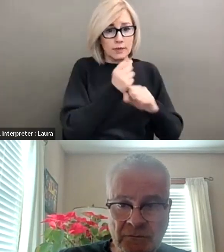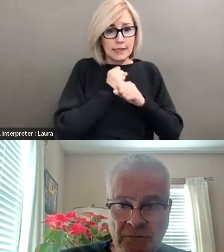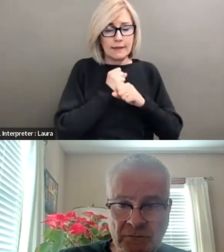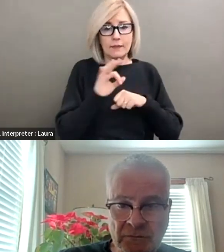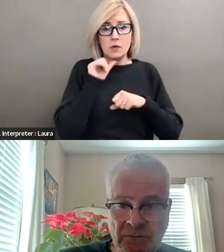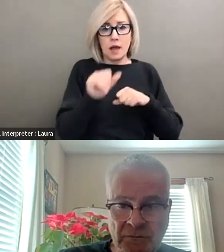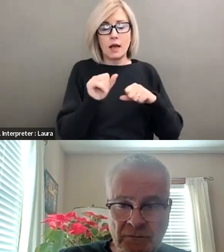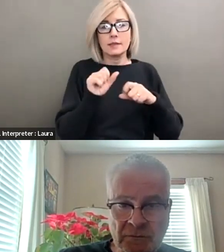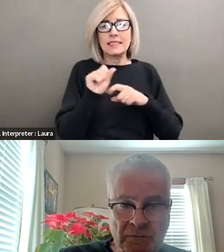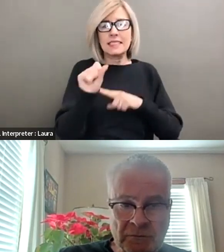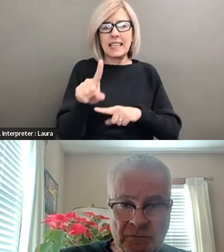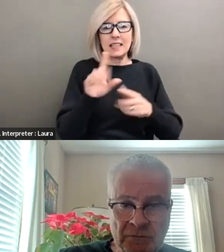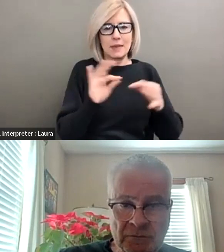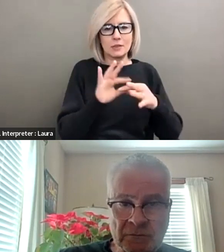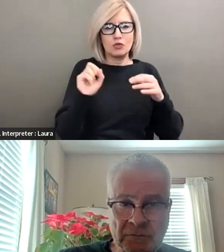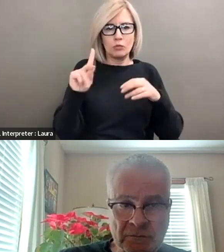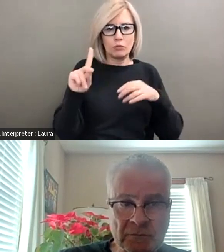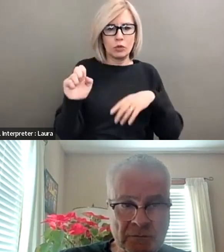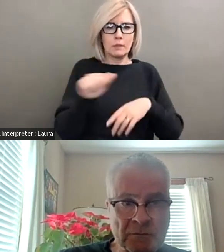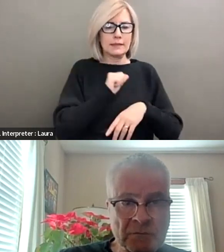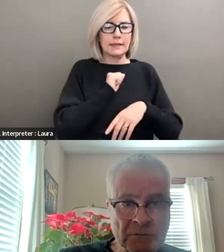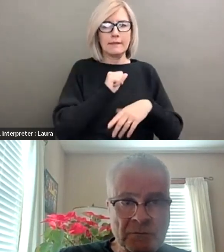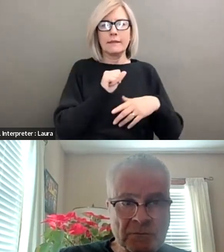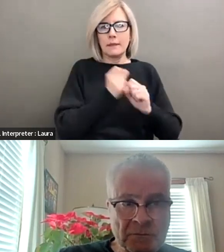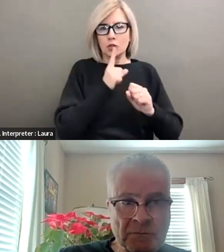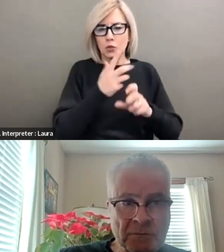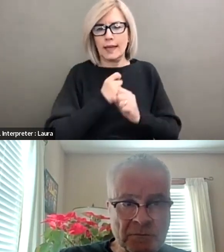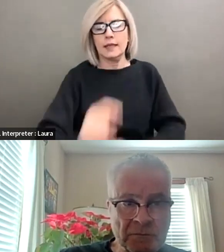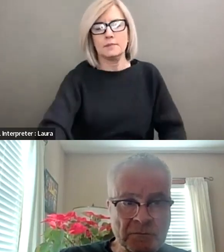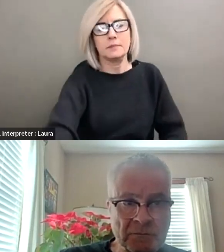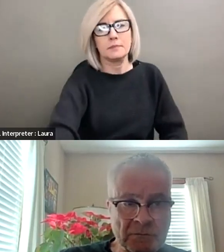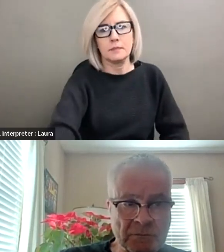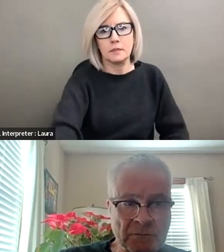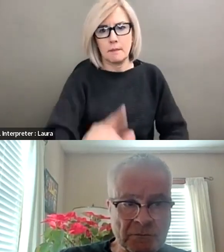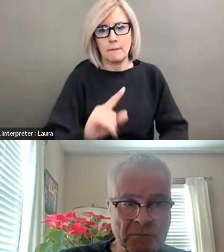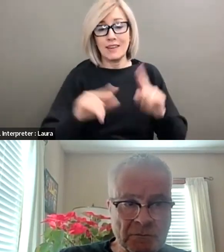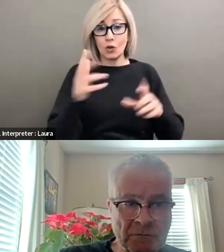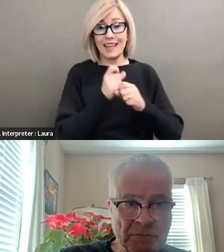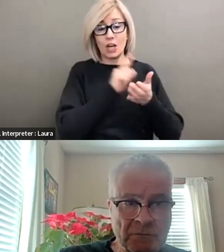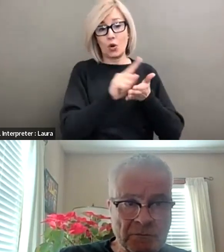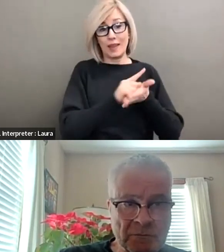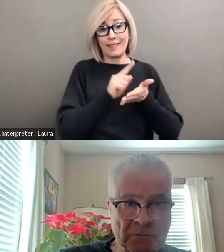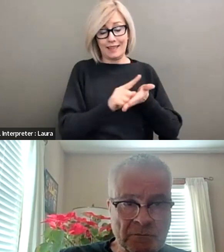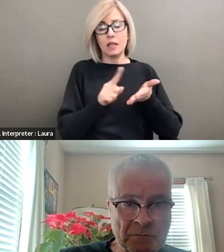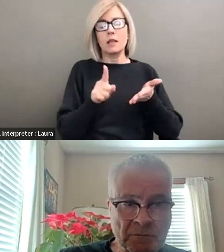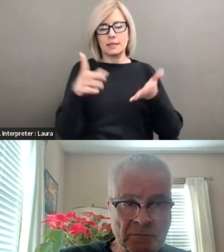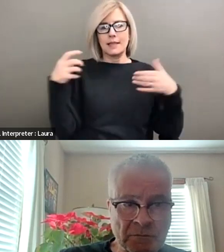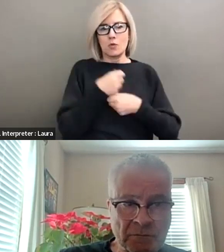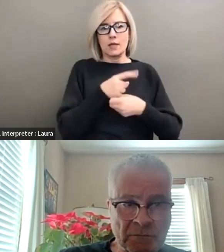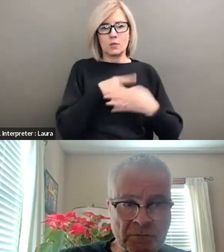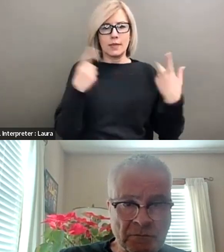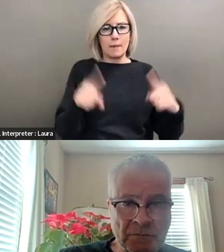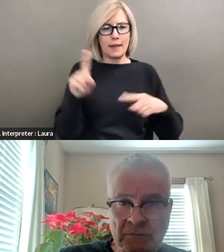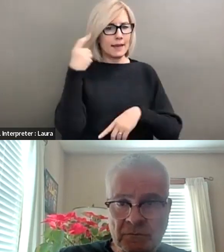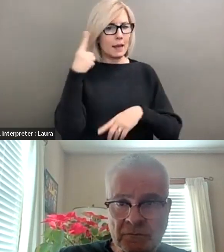you're not, you can send a message to Brooke and I, and we can make sure you're on there. But if you're getting our weekly email, that does summarize what happened at the Capitol, and we can spend a lot